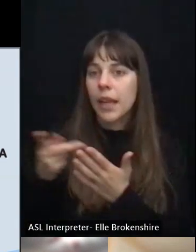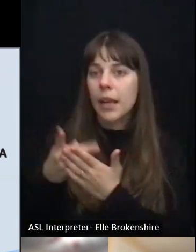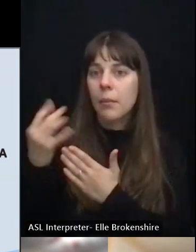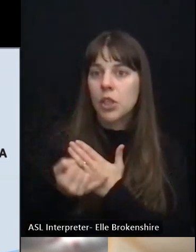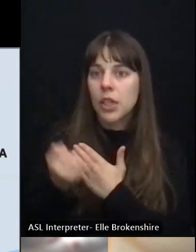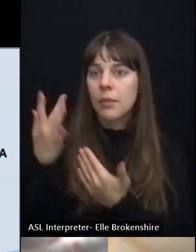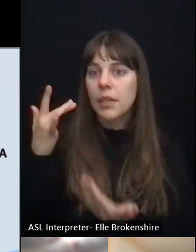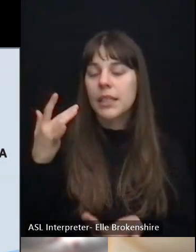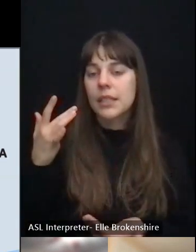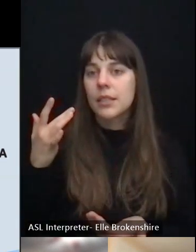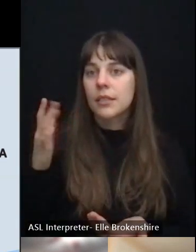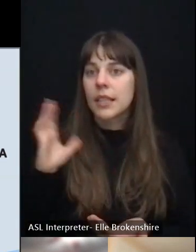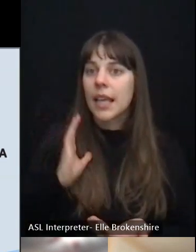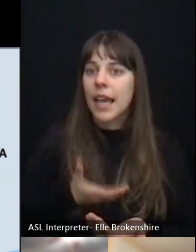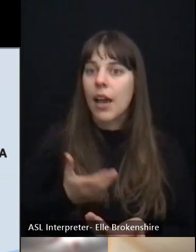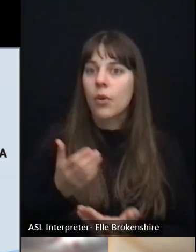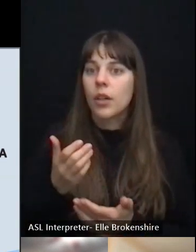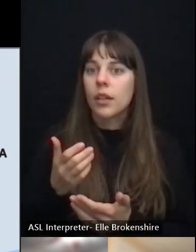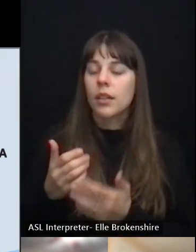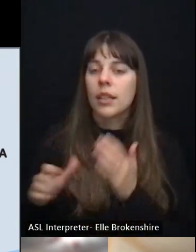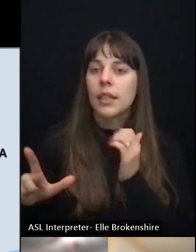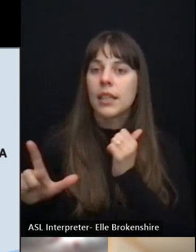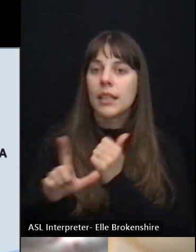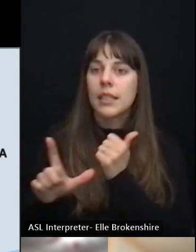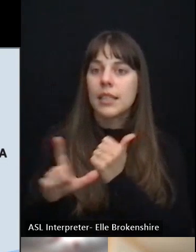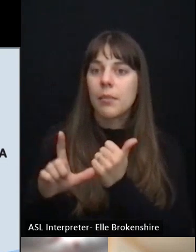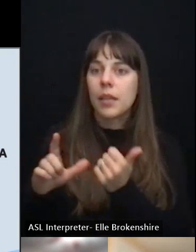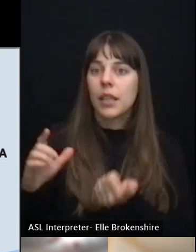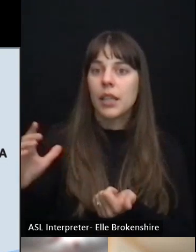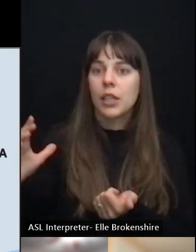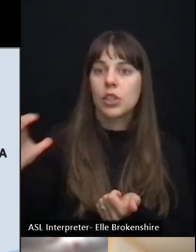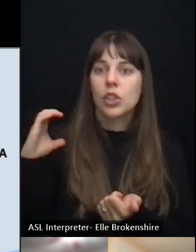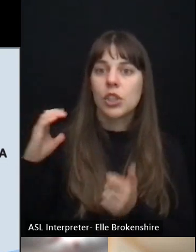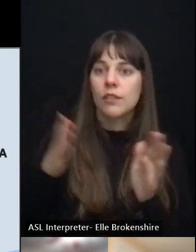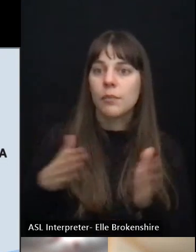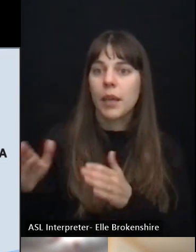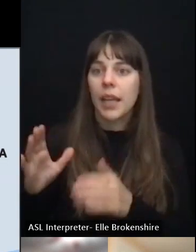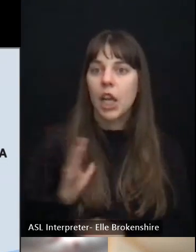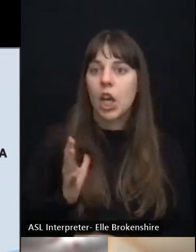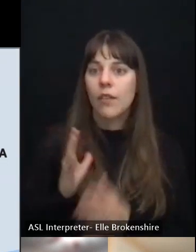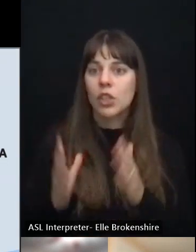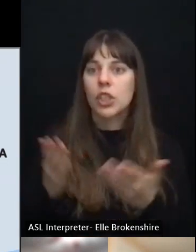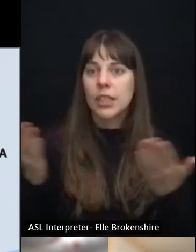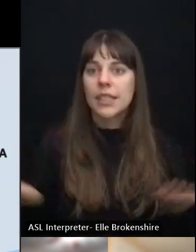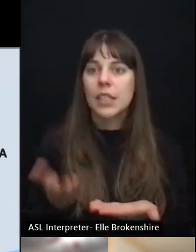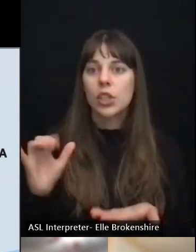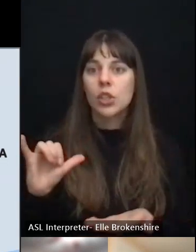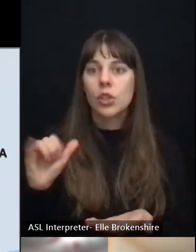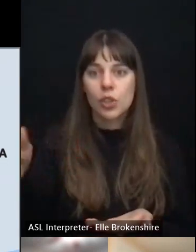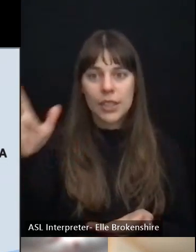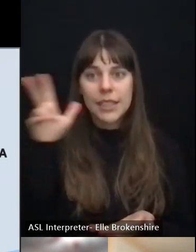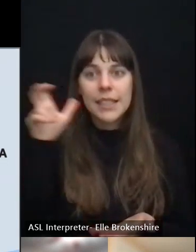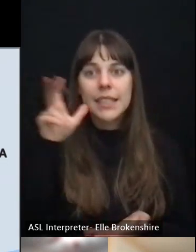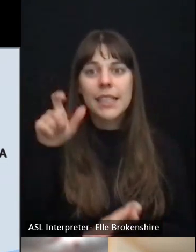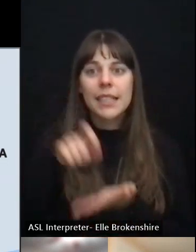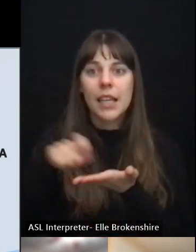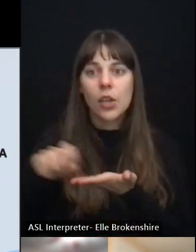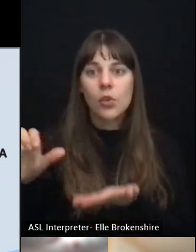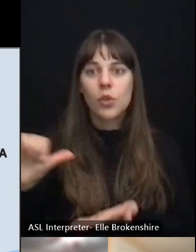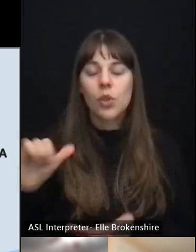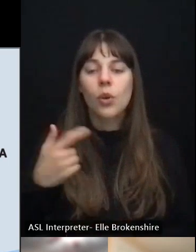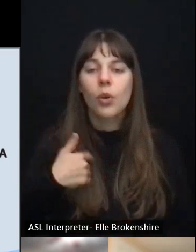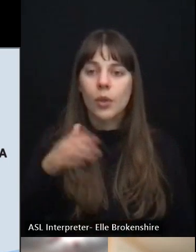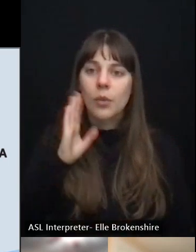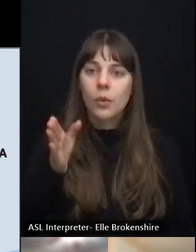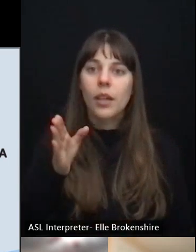because our deputy chief planning officer is here tonight as well. So I know she's also listening and taking notes. And we will